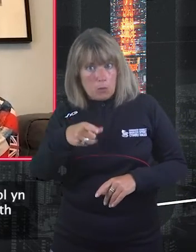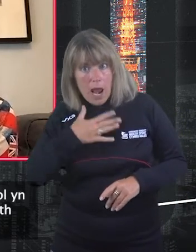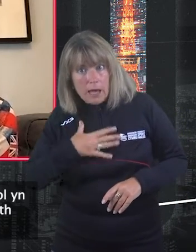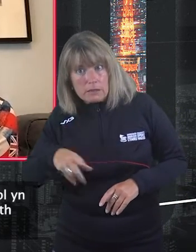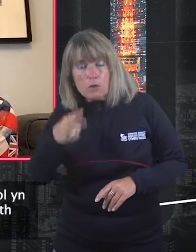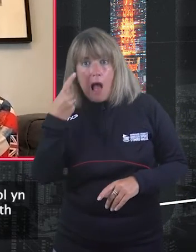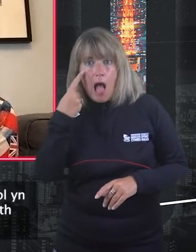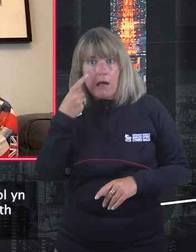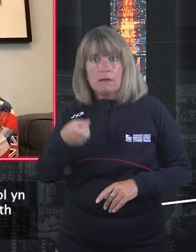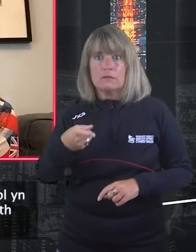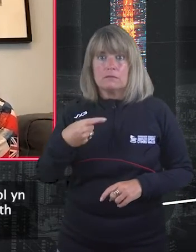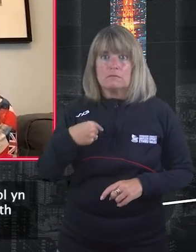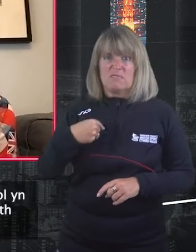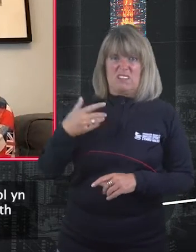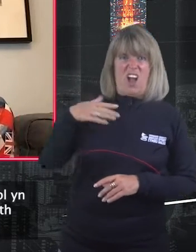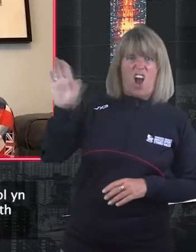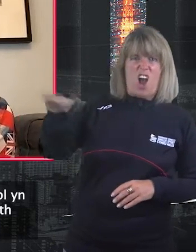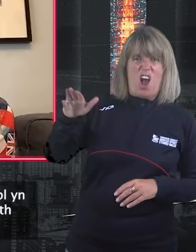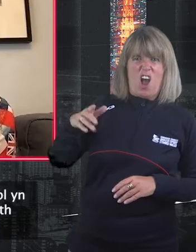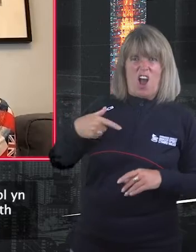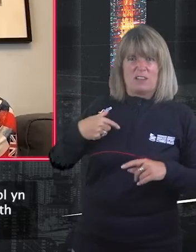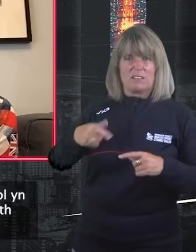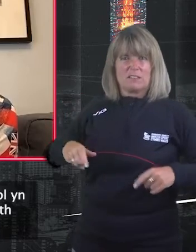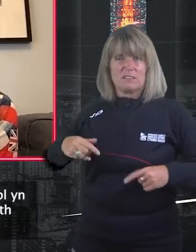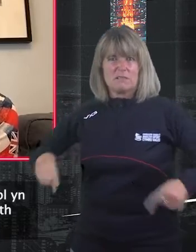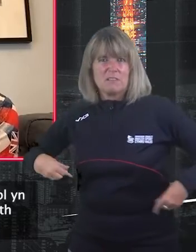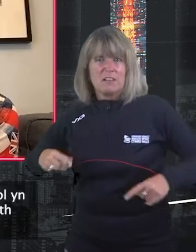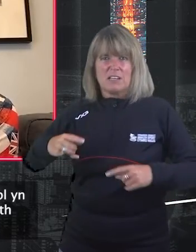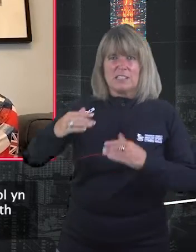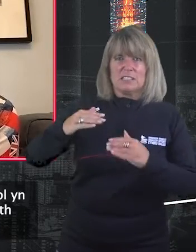people at top speed in my basketball chair. And the only thing